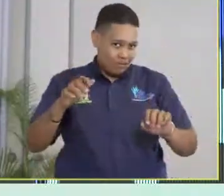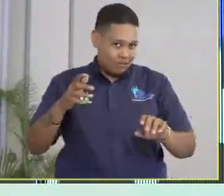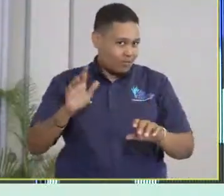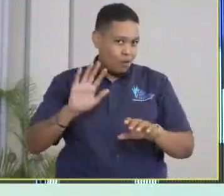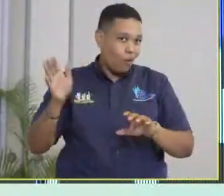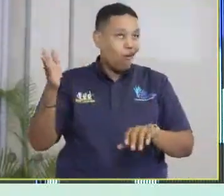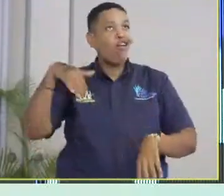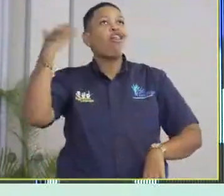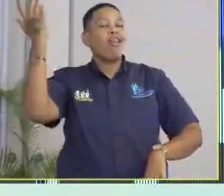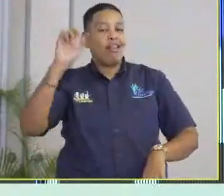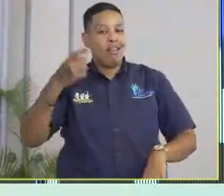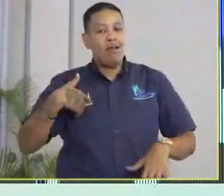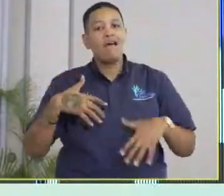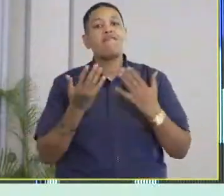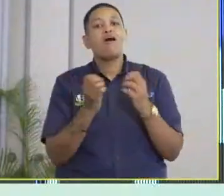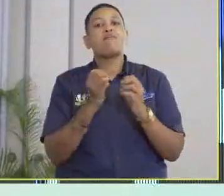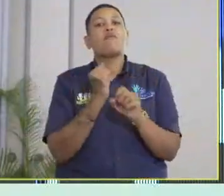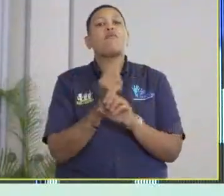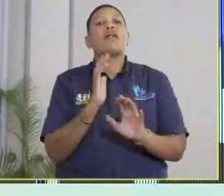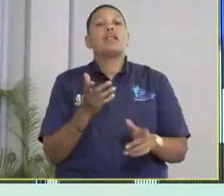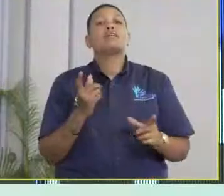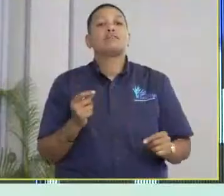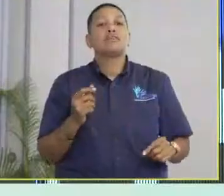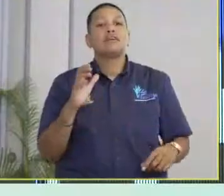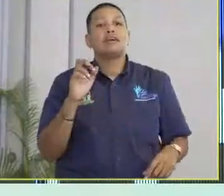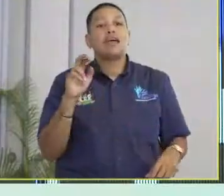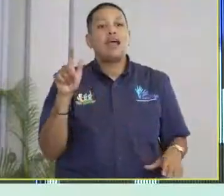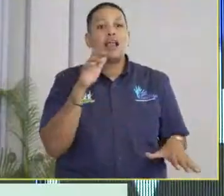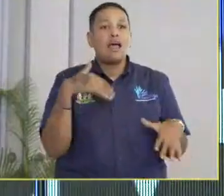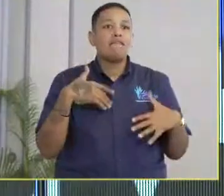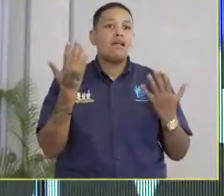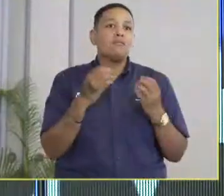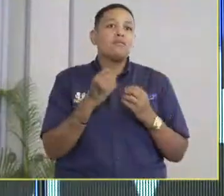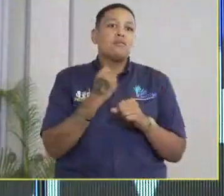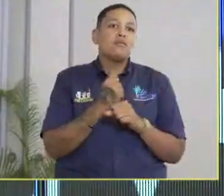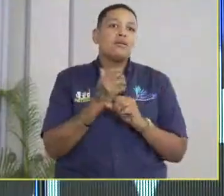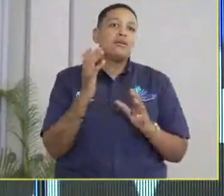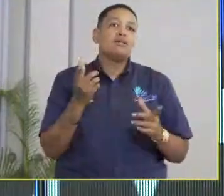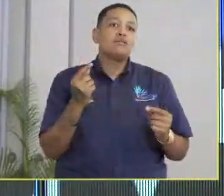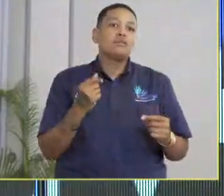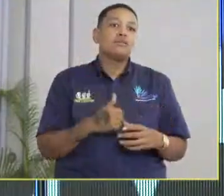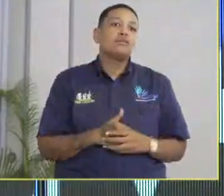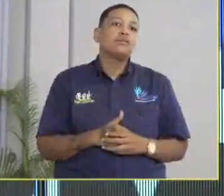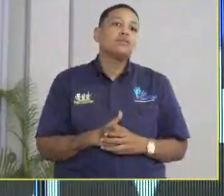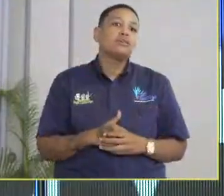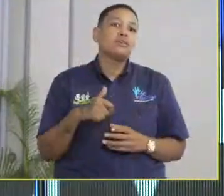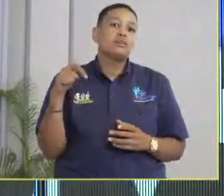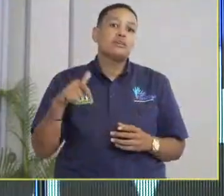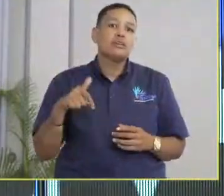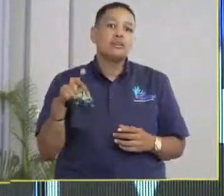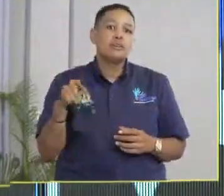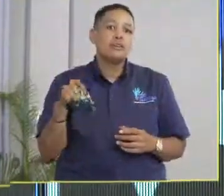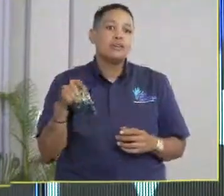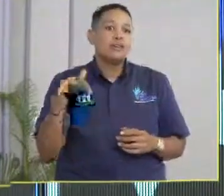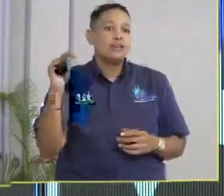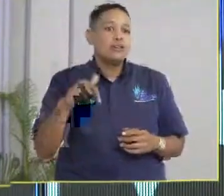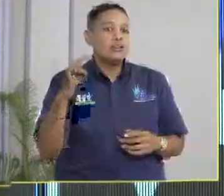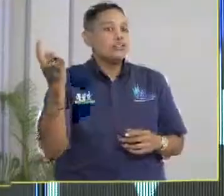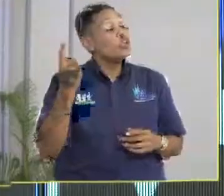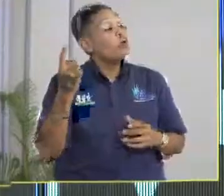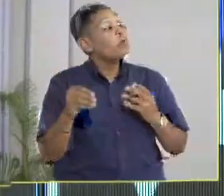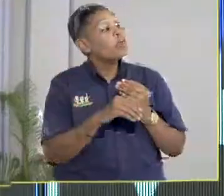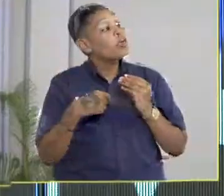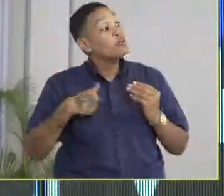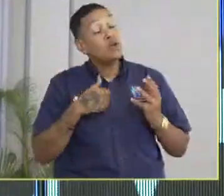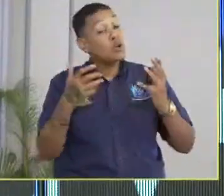not done. We have a lot more work to do. Carol, you have a lot more work to do. Because this is something that